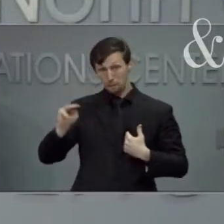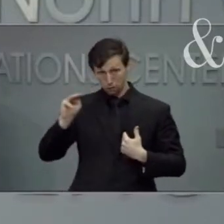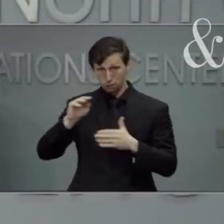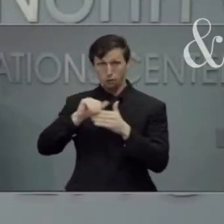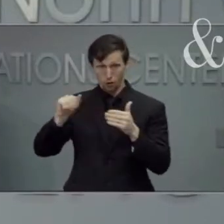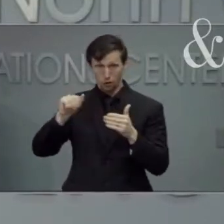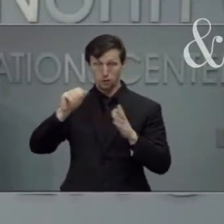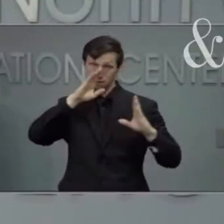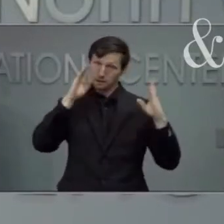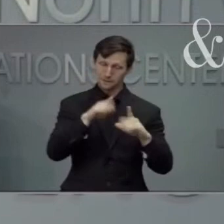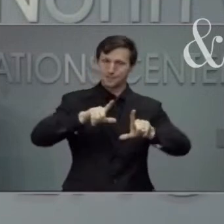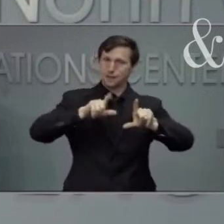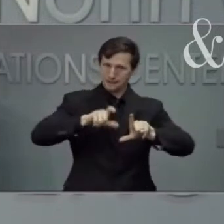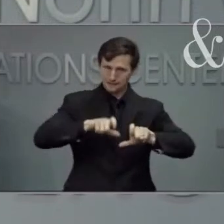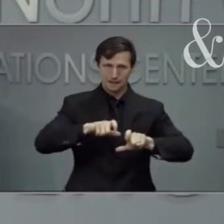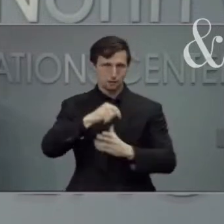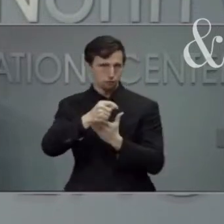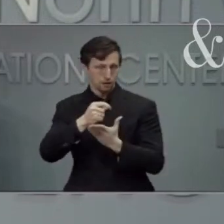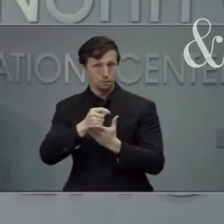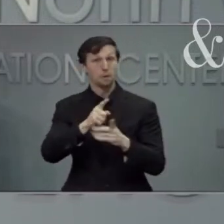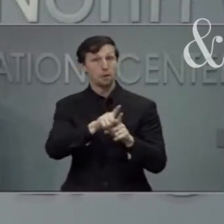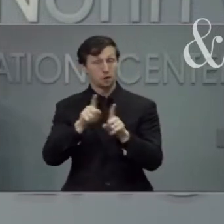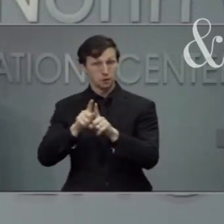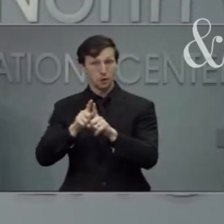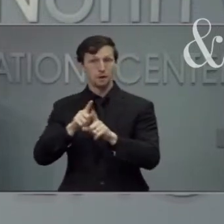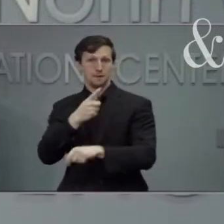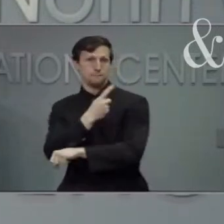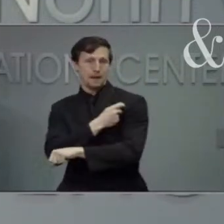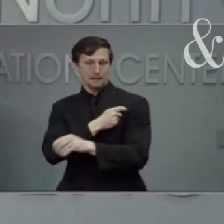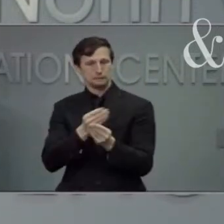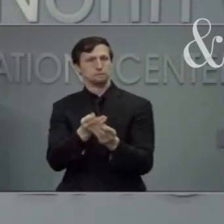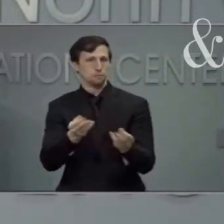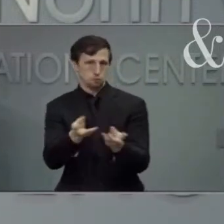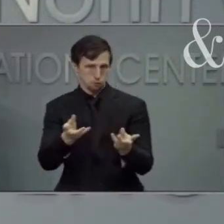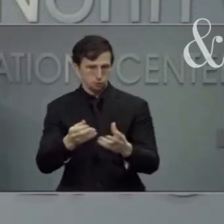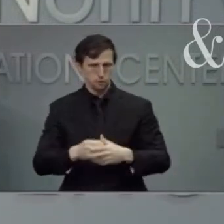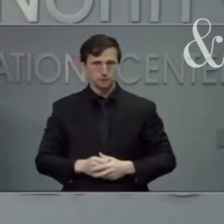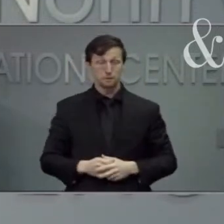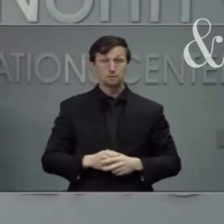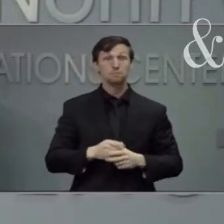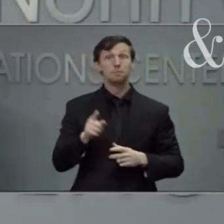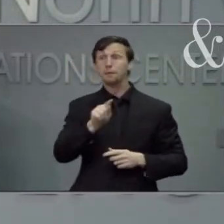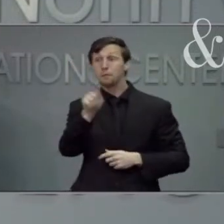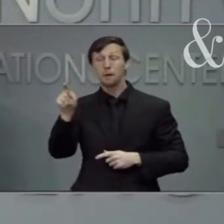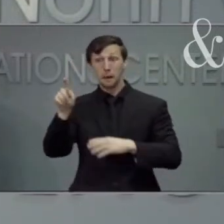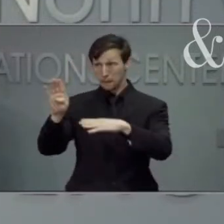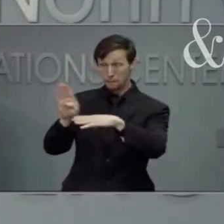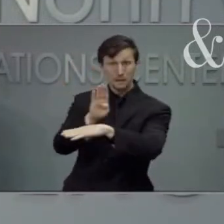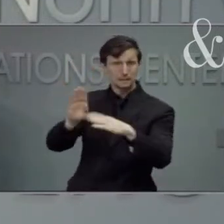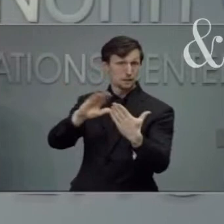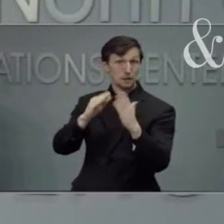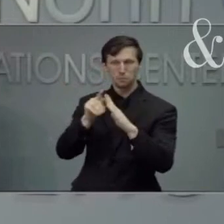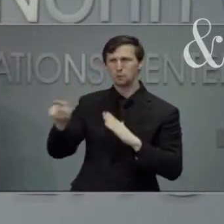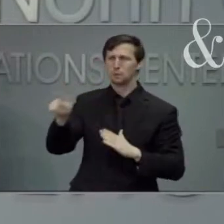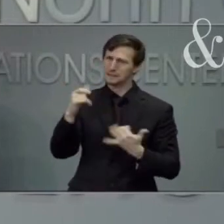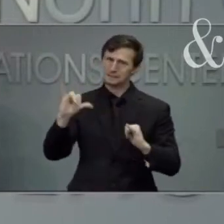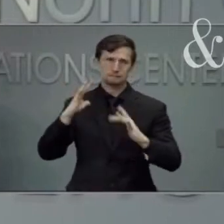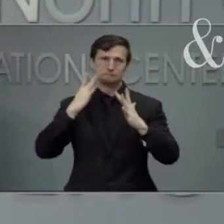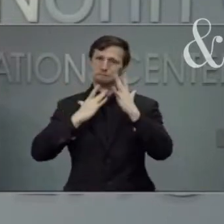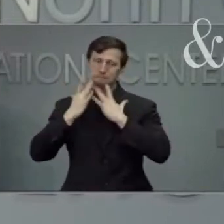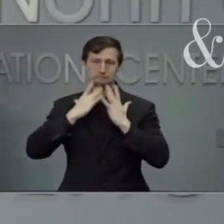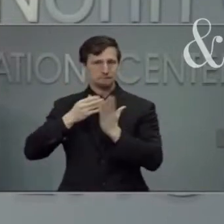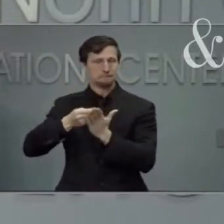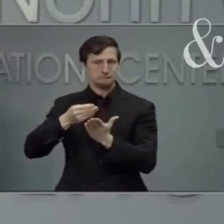strengthen access to vaccines as we get more supply. People and businesses also continue to feel the strain